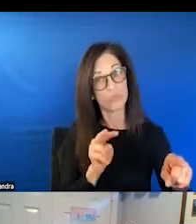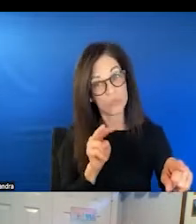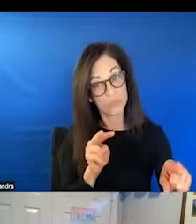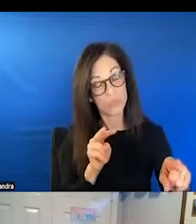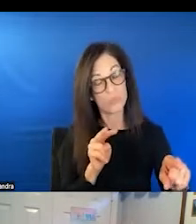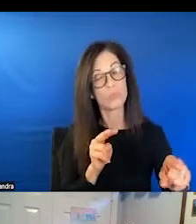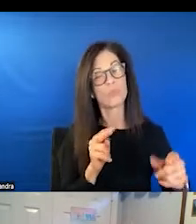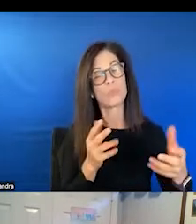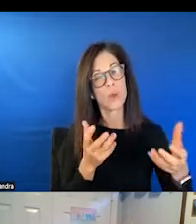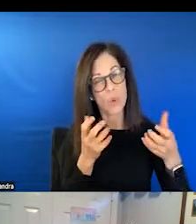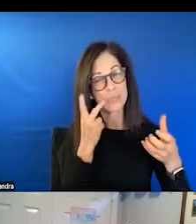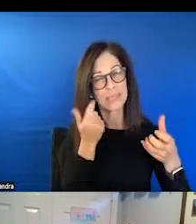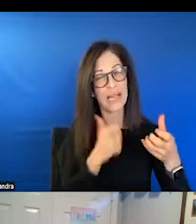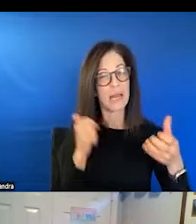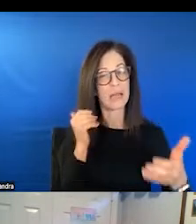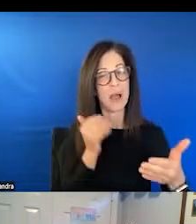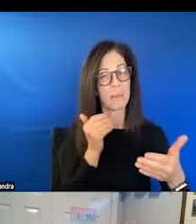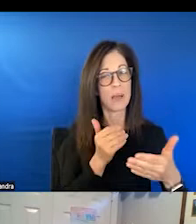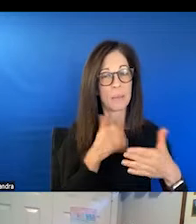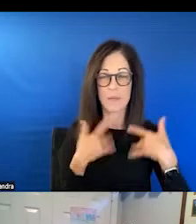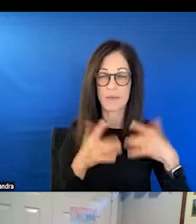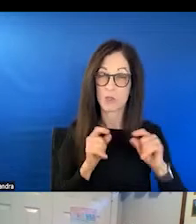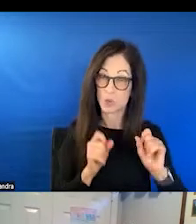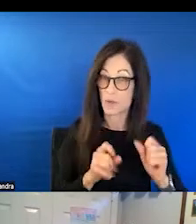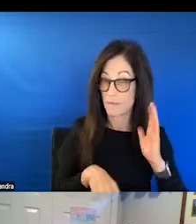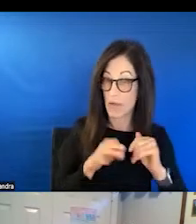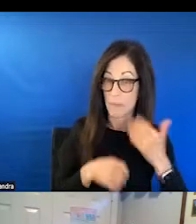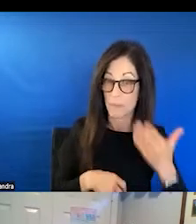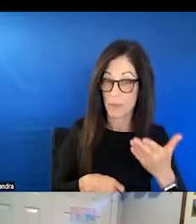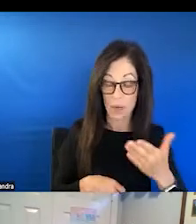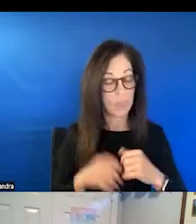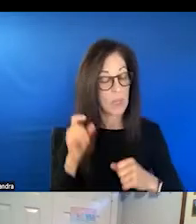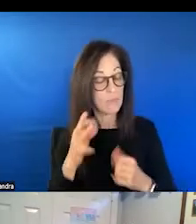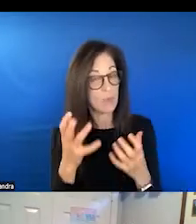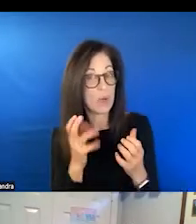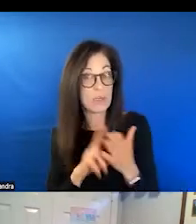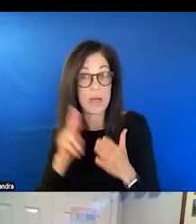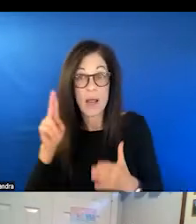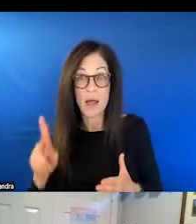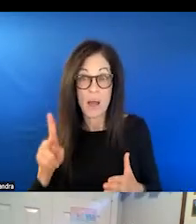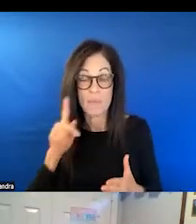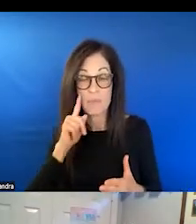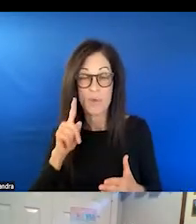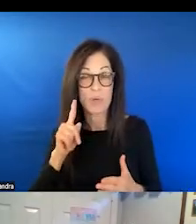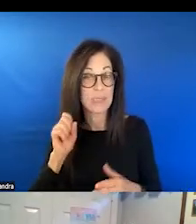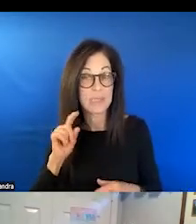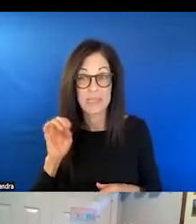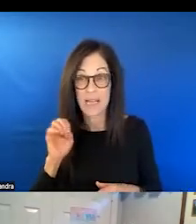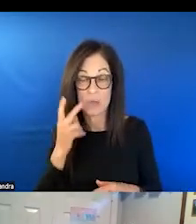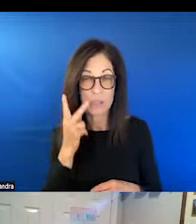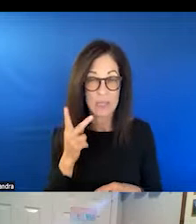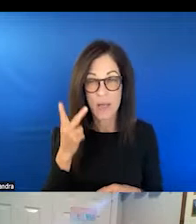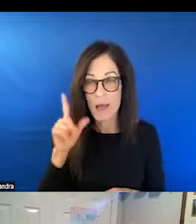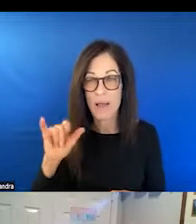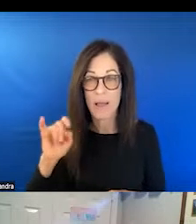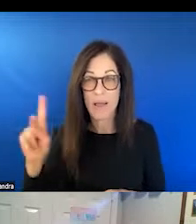at any upcoming events, you can find them on the site. If you are looking to sign up for sites, you can see where there's a link where you